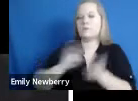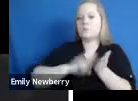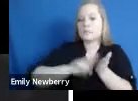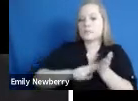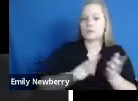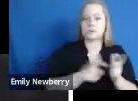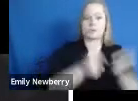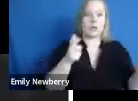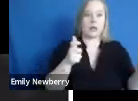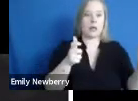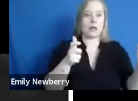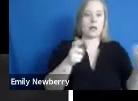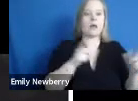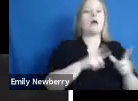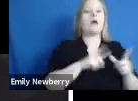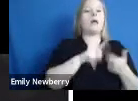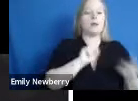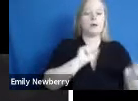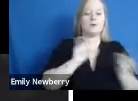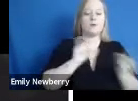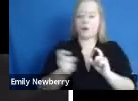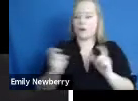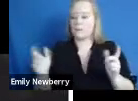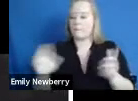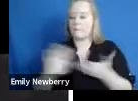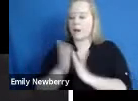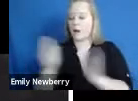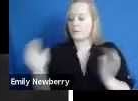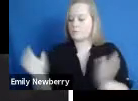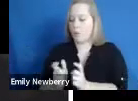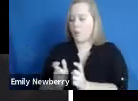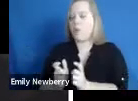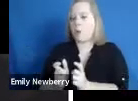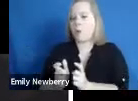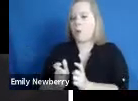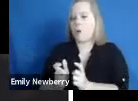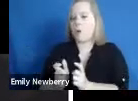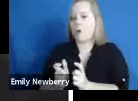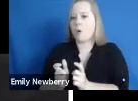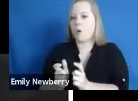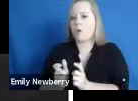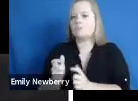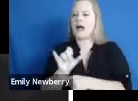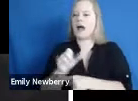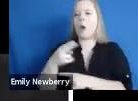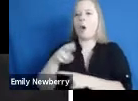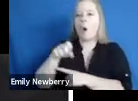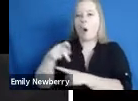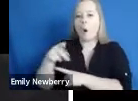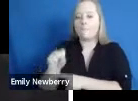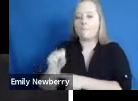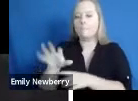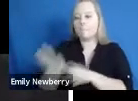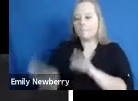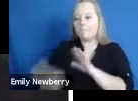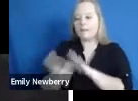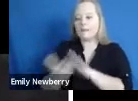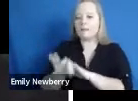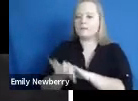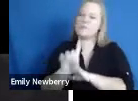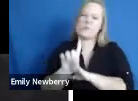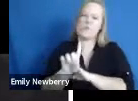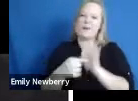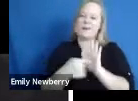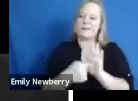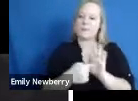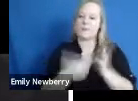and transfer that over to small scale in terms of hop picking. This is just one example.